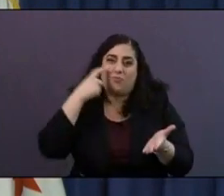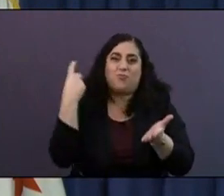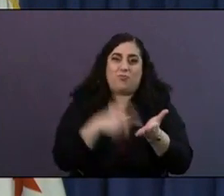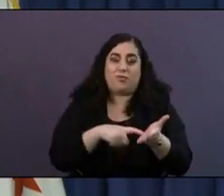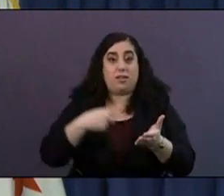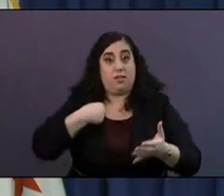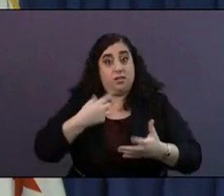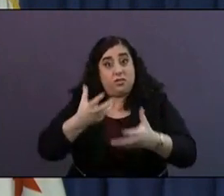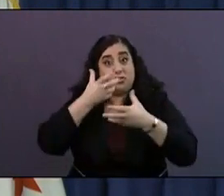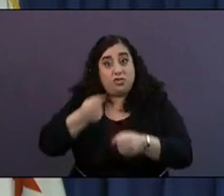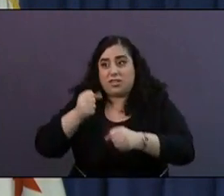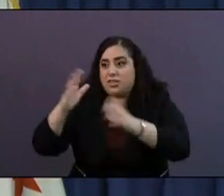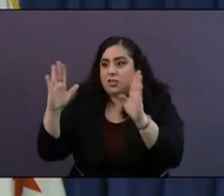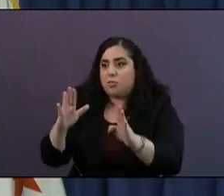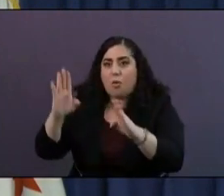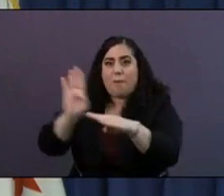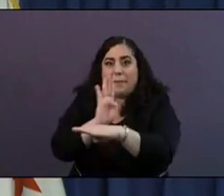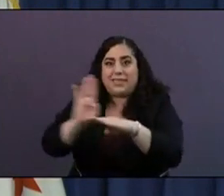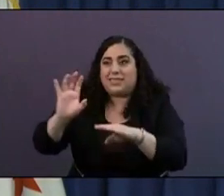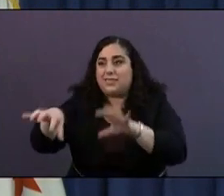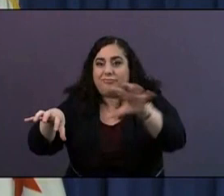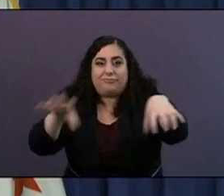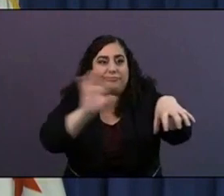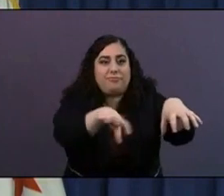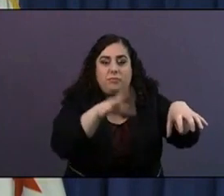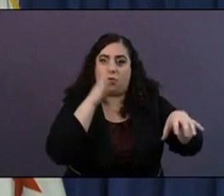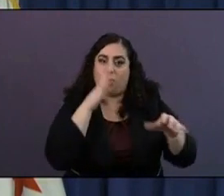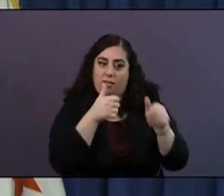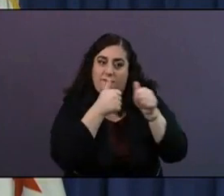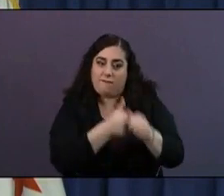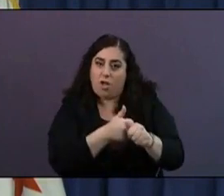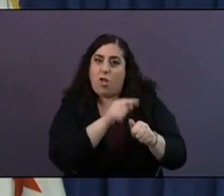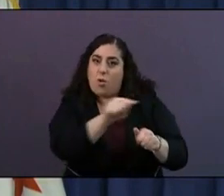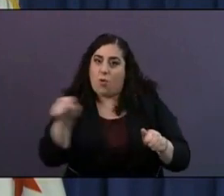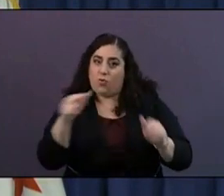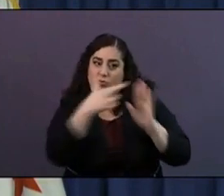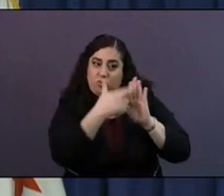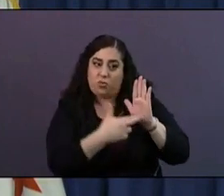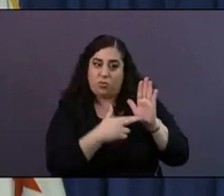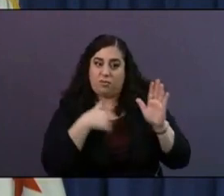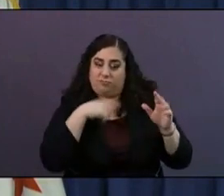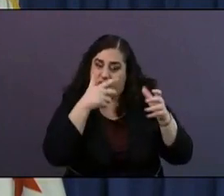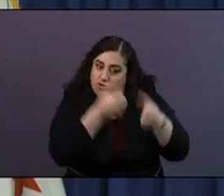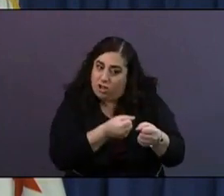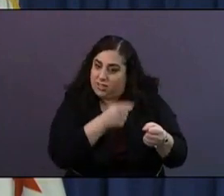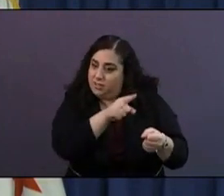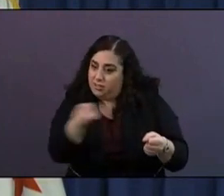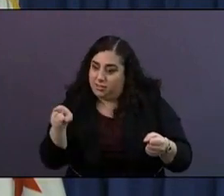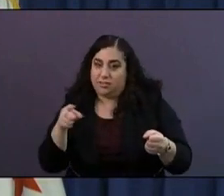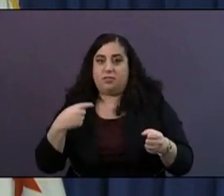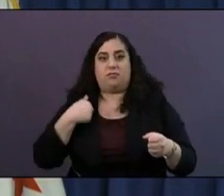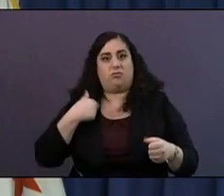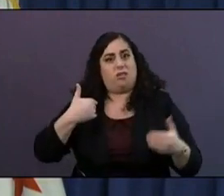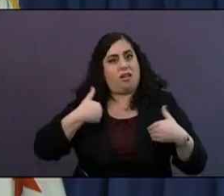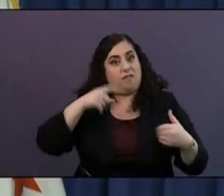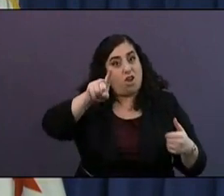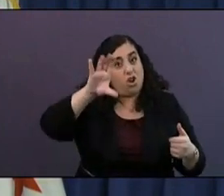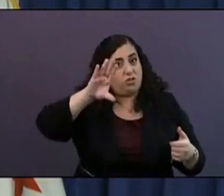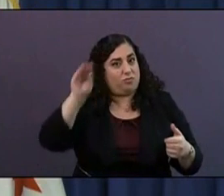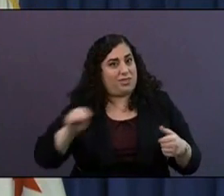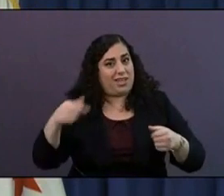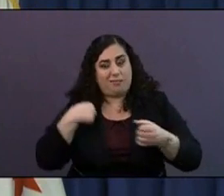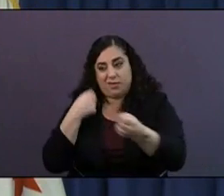small businesses and San Diegans to do the right thing in all of the preparations that they have made. You have my full support for